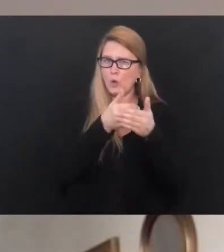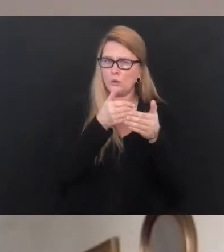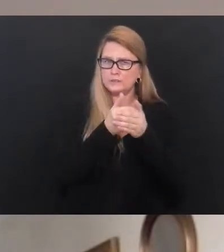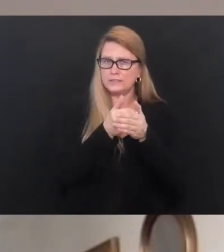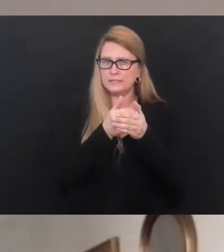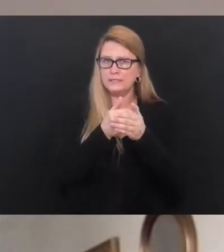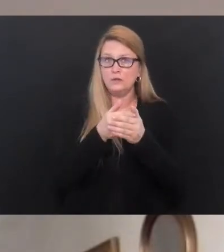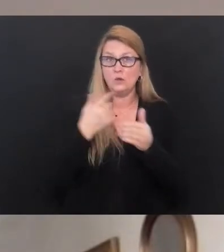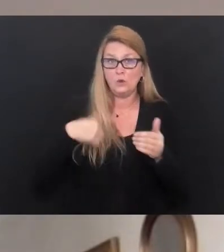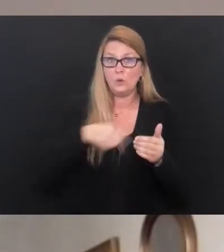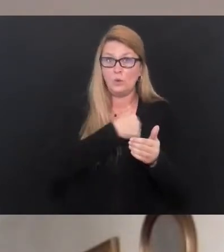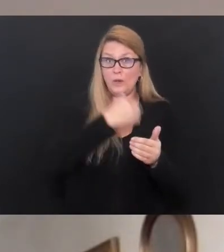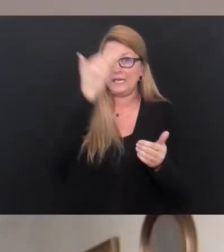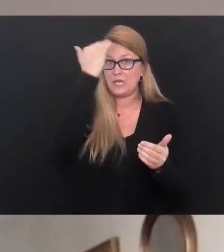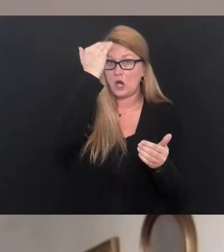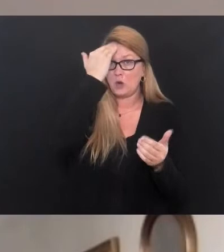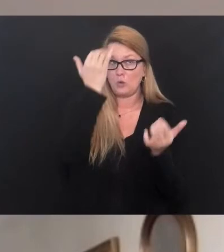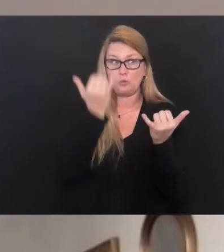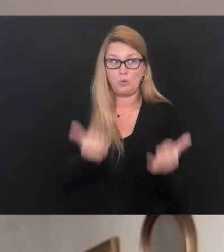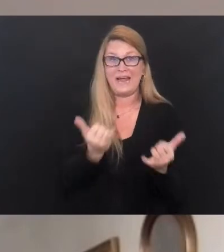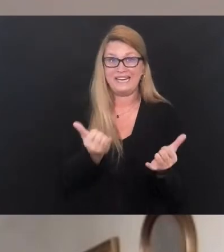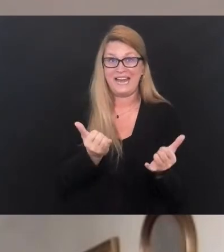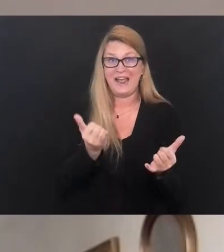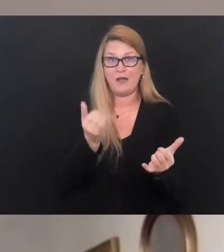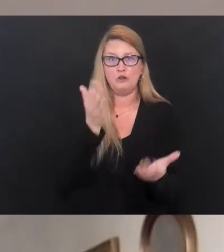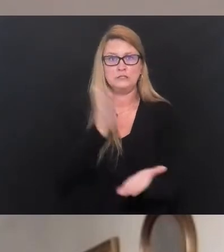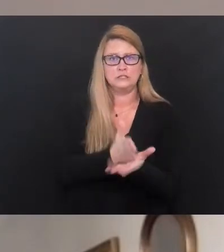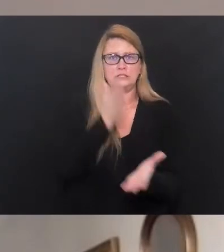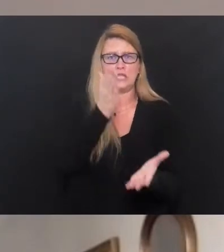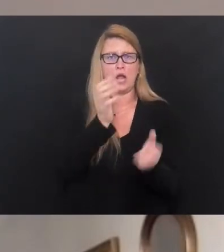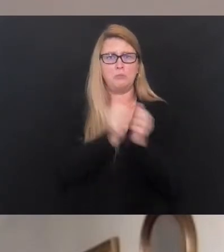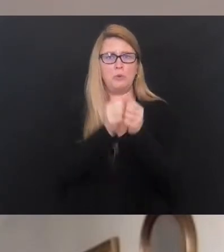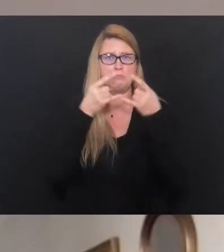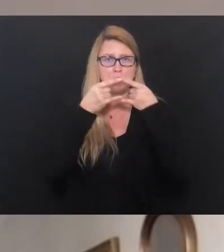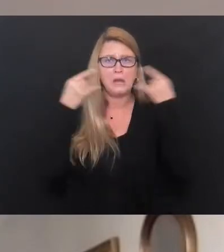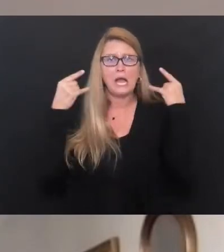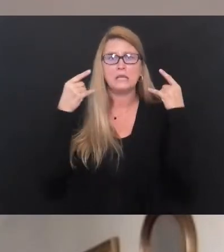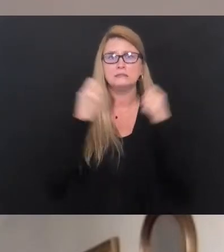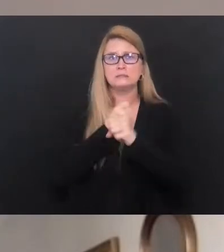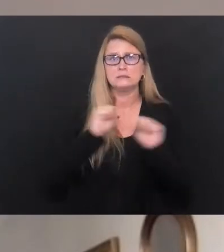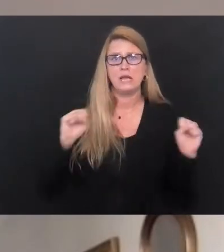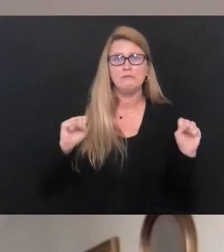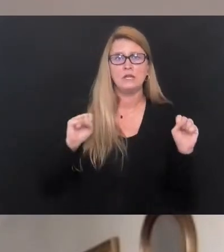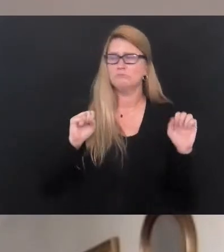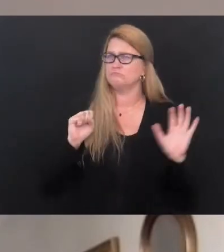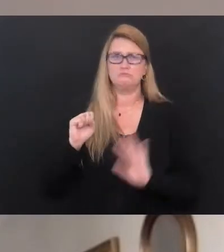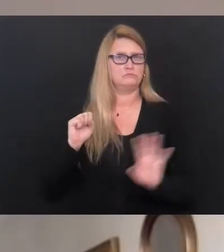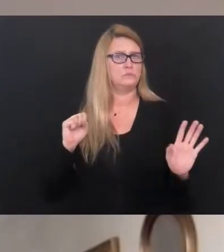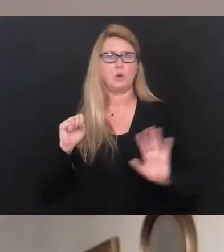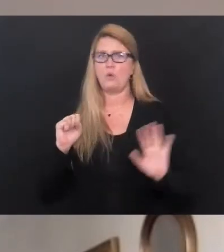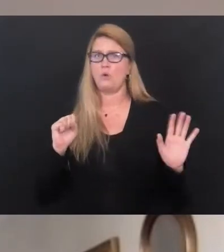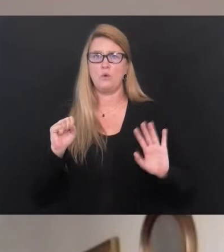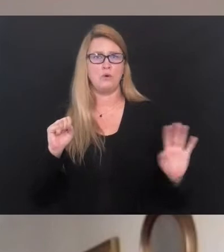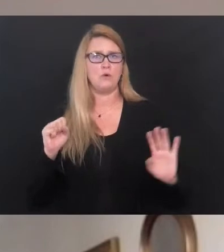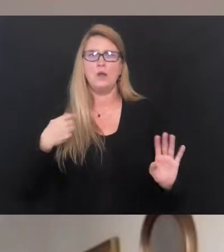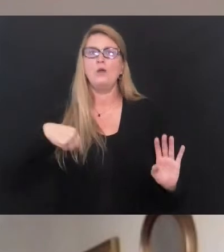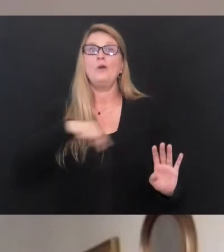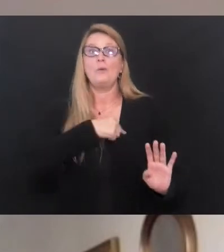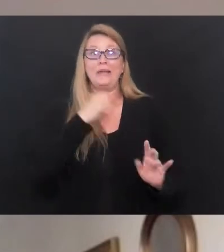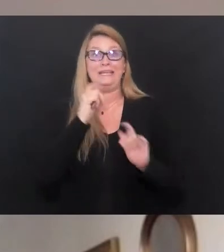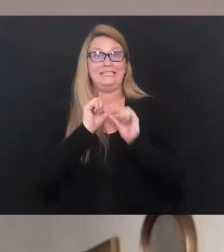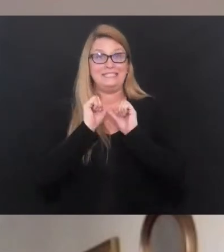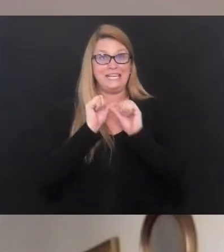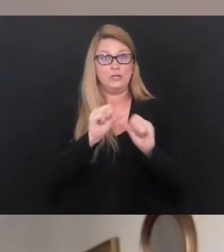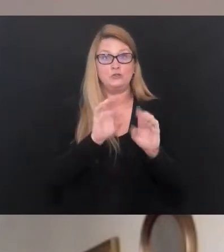Mark, we know that now is not the time to drop our guard. We have opened up more of West Virginia, more